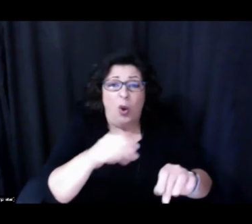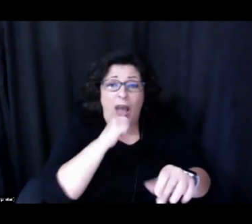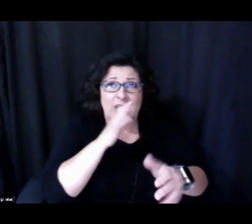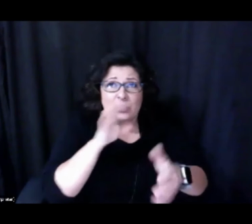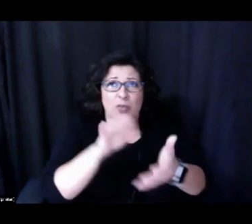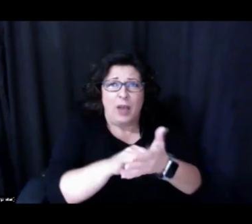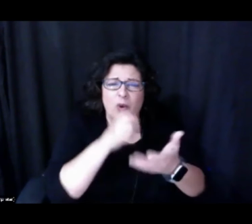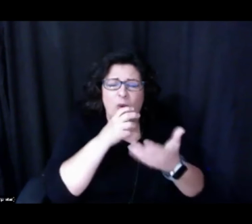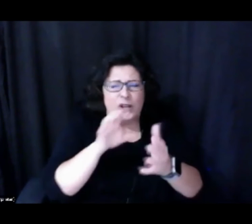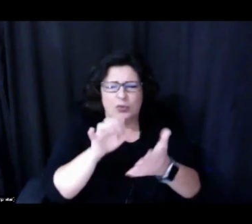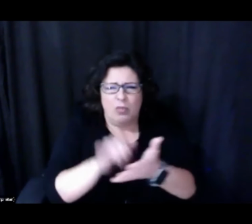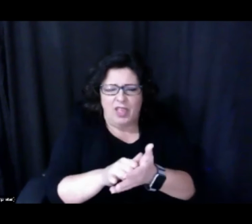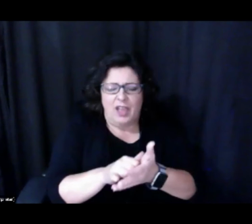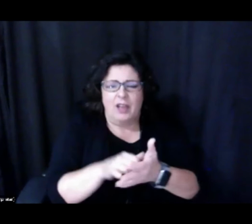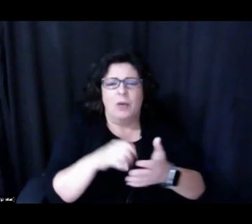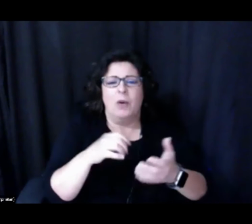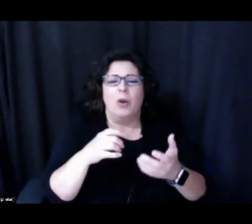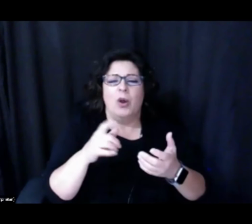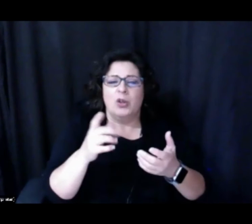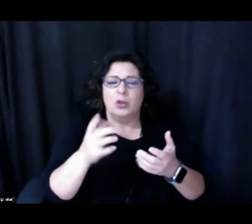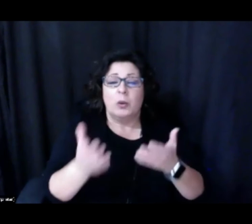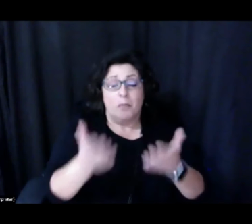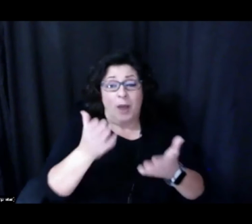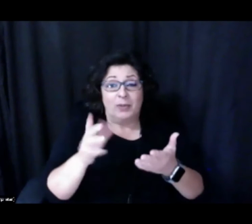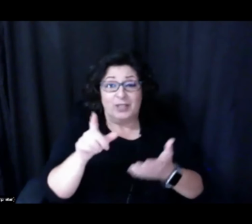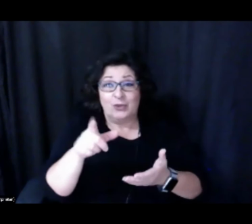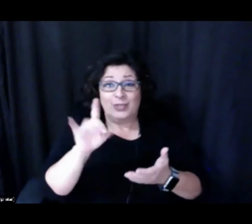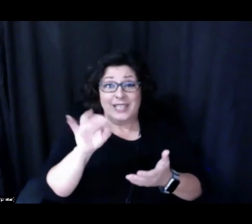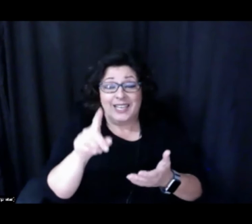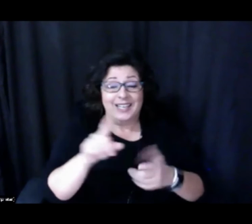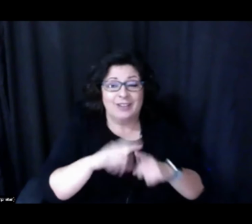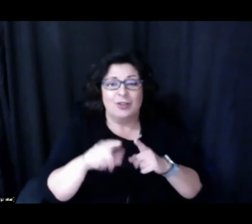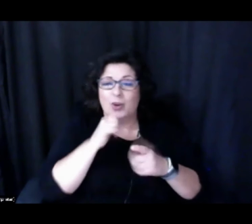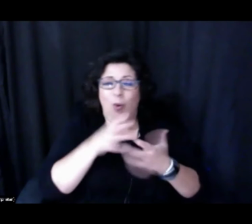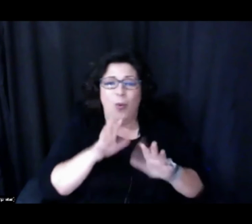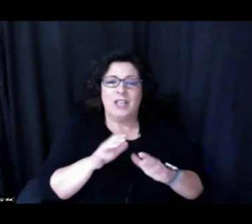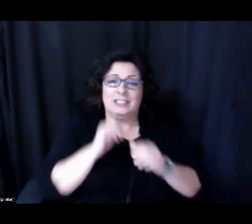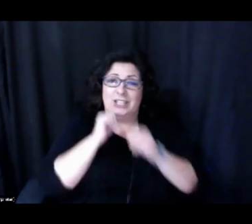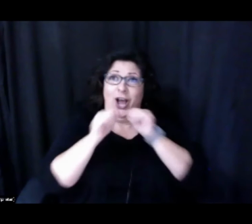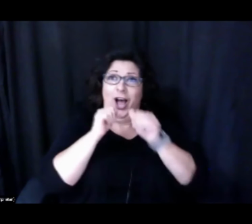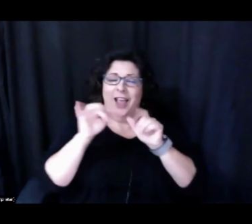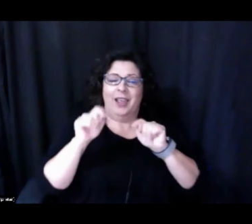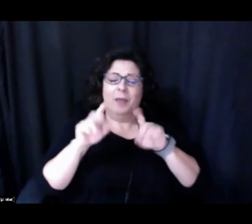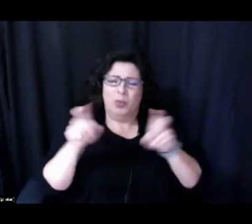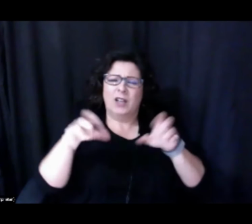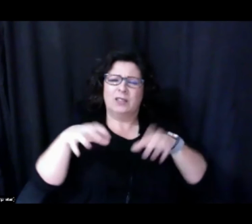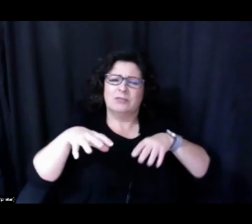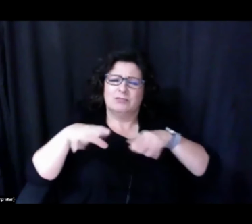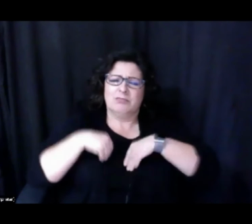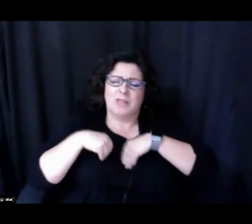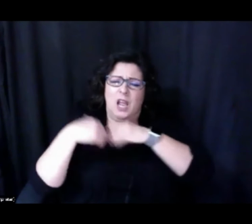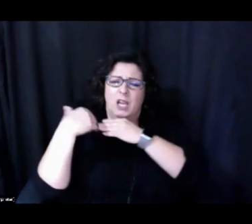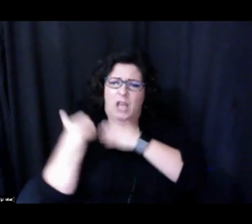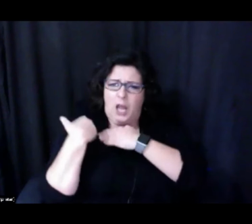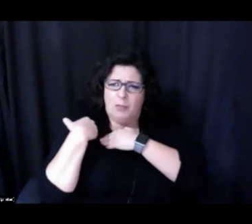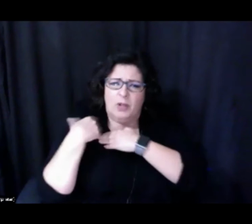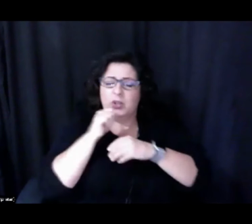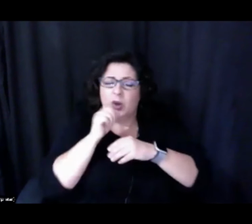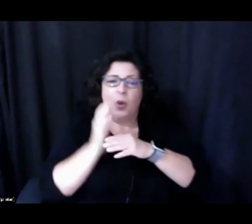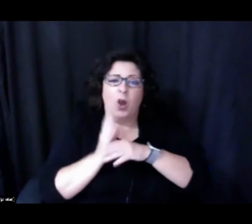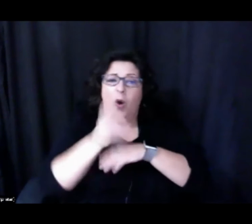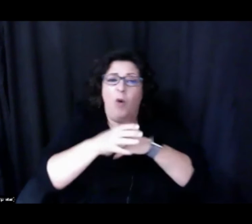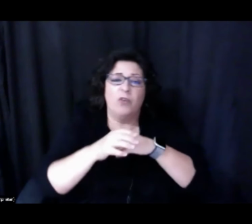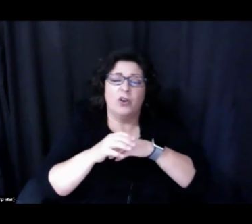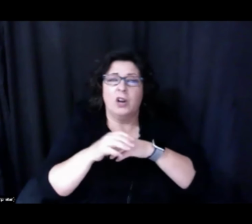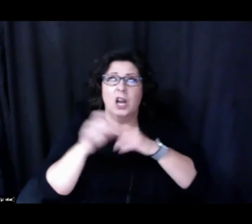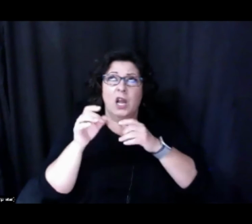that. Because you probably did. So we don't want to deny it. We want to take accountability. We don't want to overreact and be like, oh my God, I'm